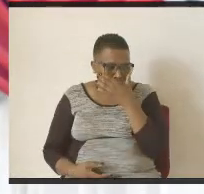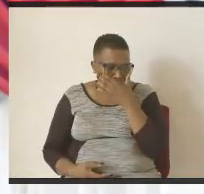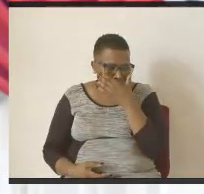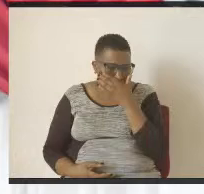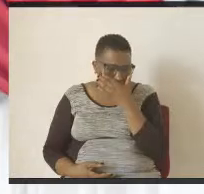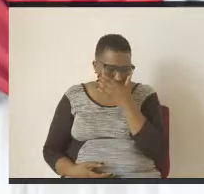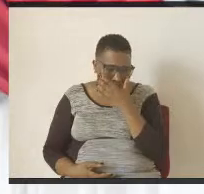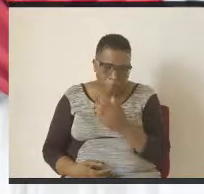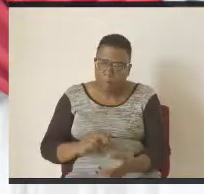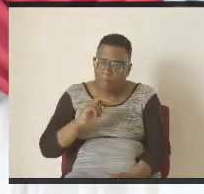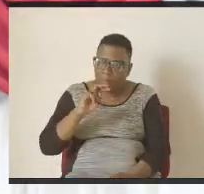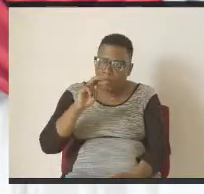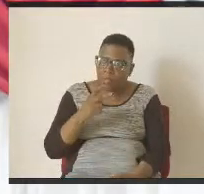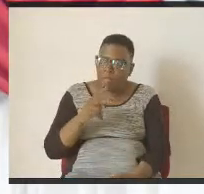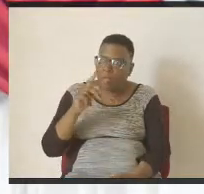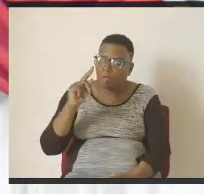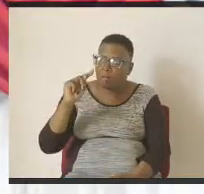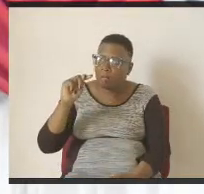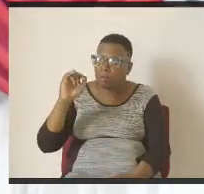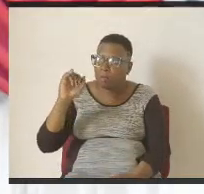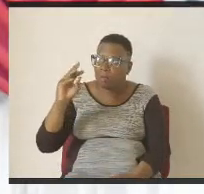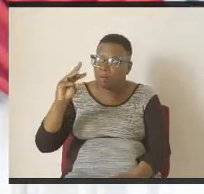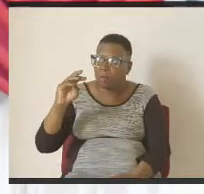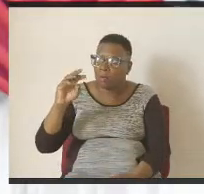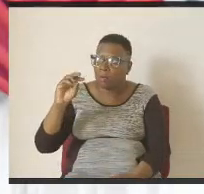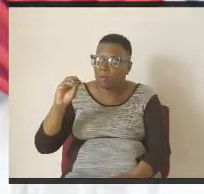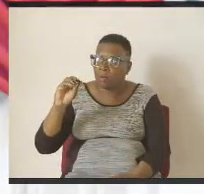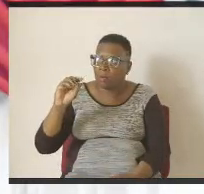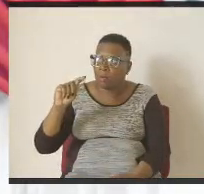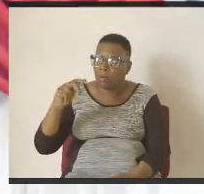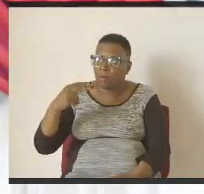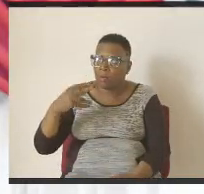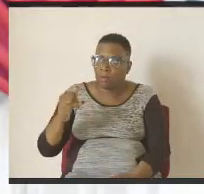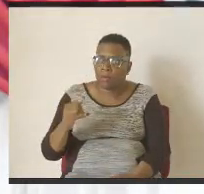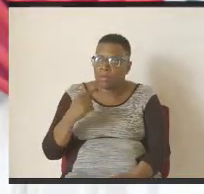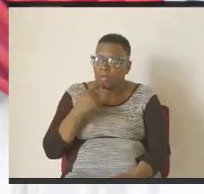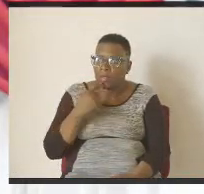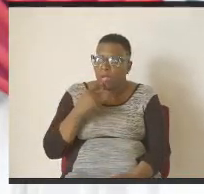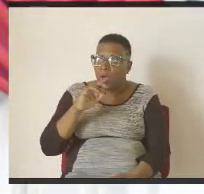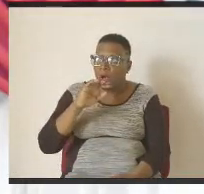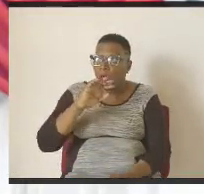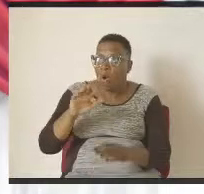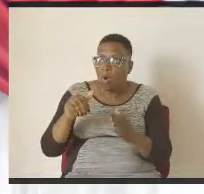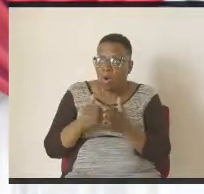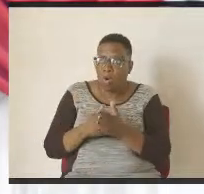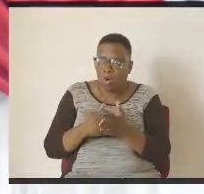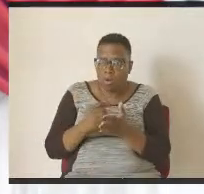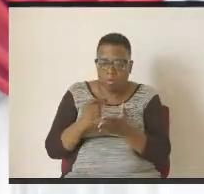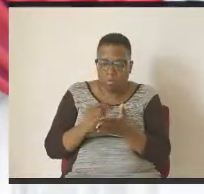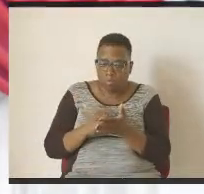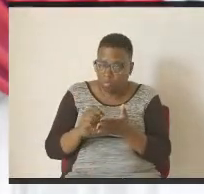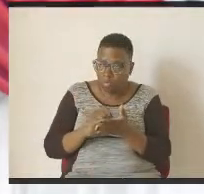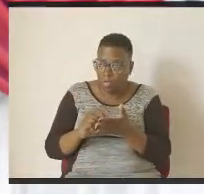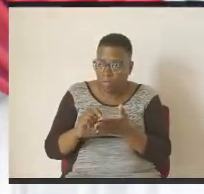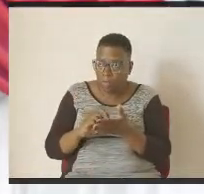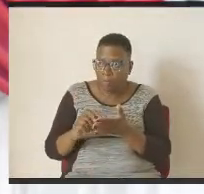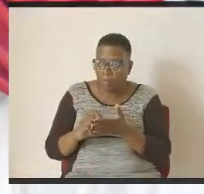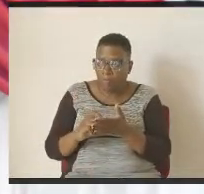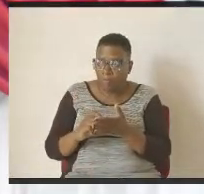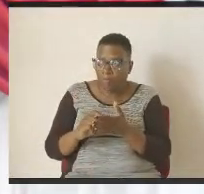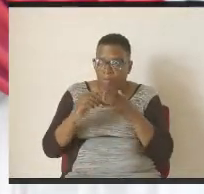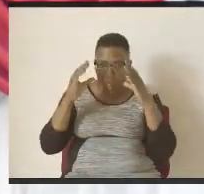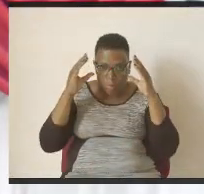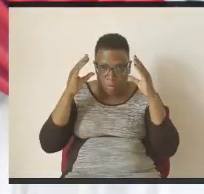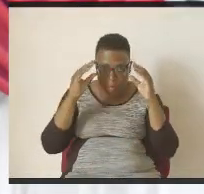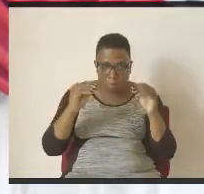Second Timothy that all scripture is inspired by God and profitable for doctrine, for reproof, for training, for